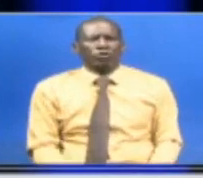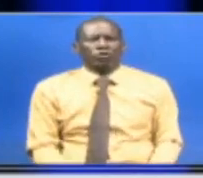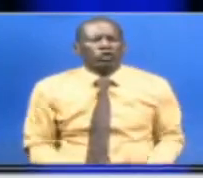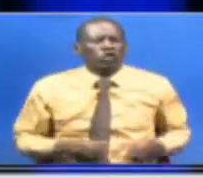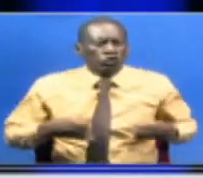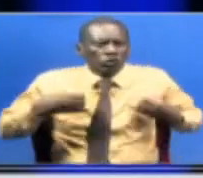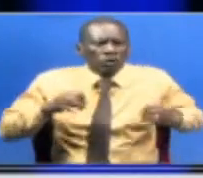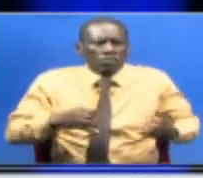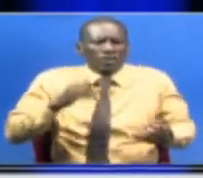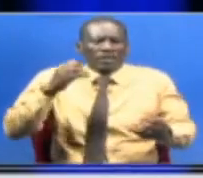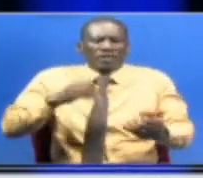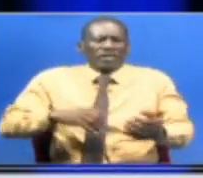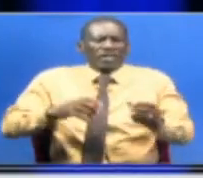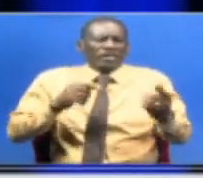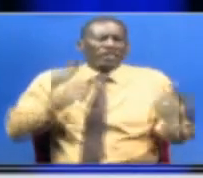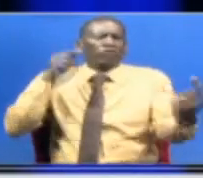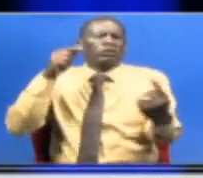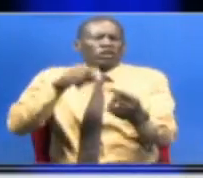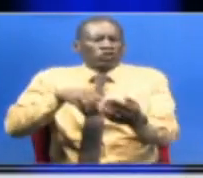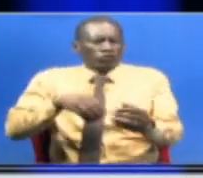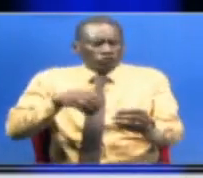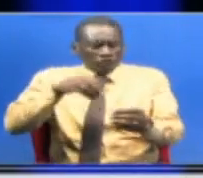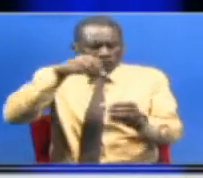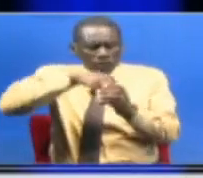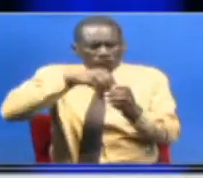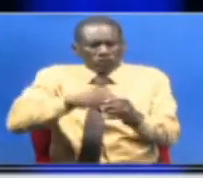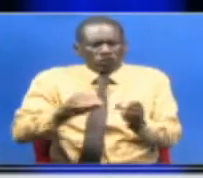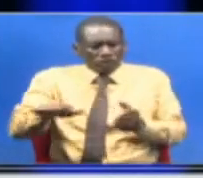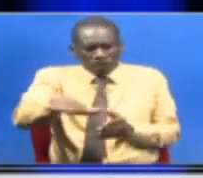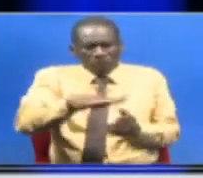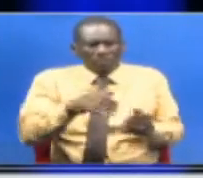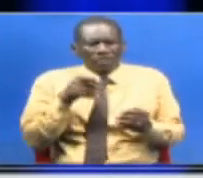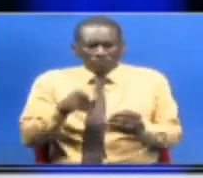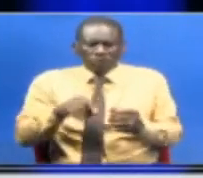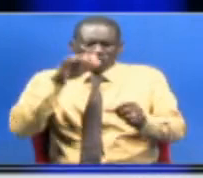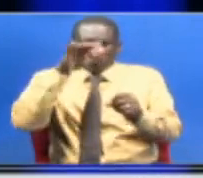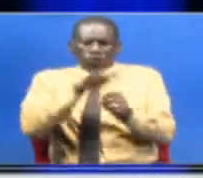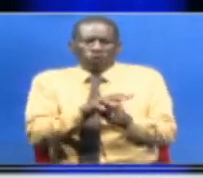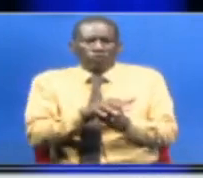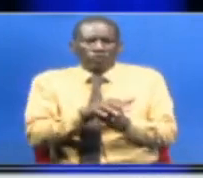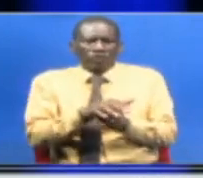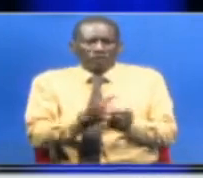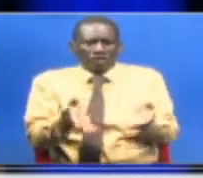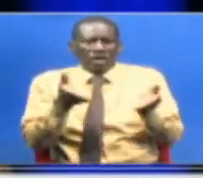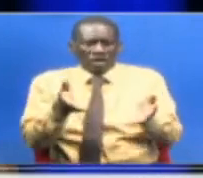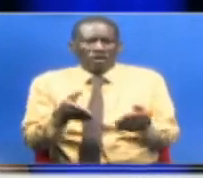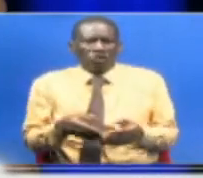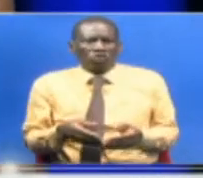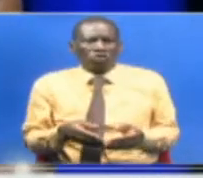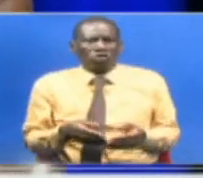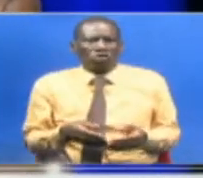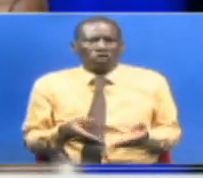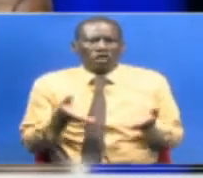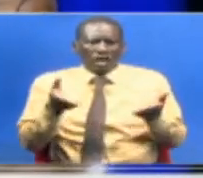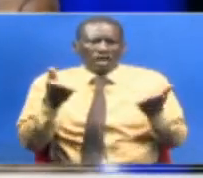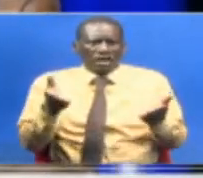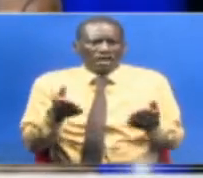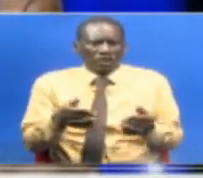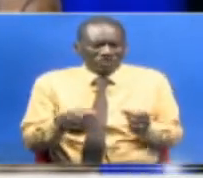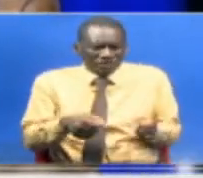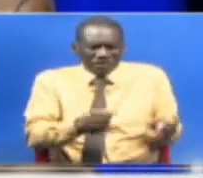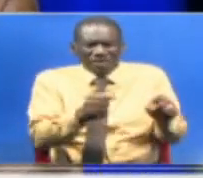intention of developing a business-friendly environment, the following commitments are now very high